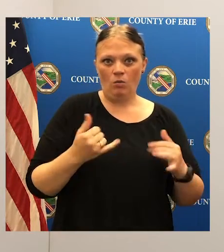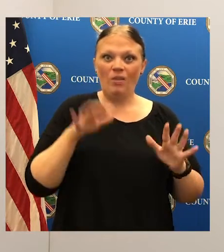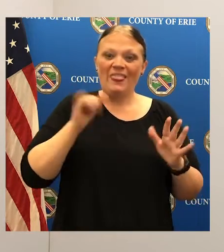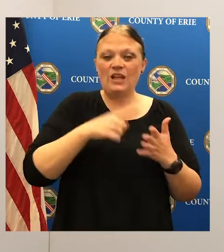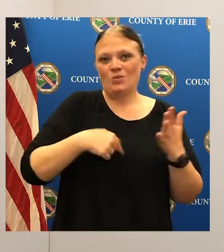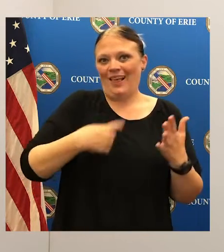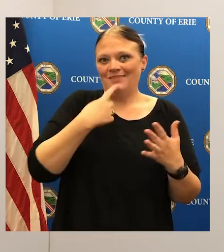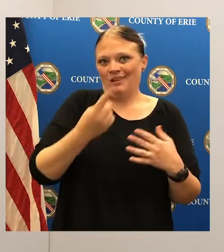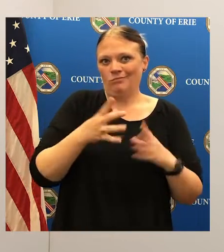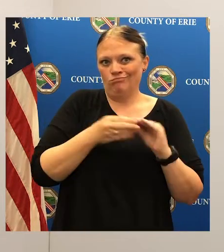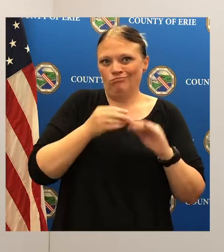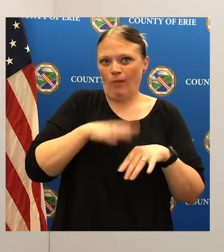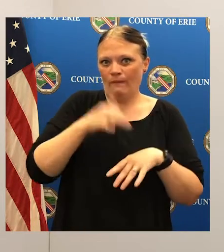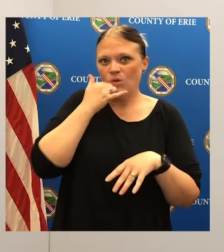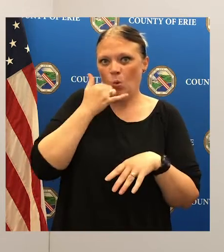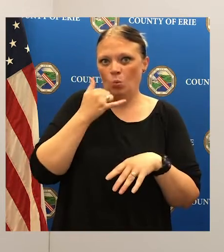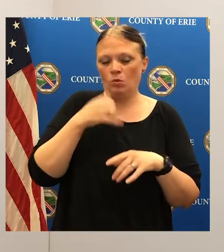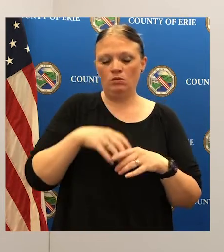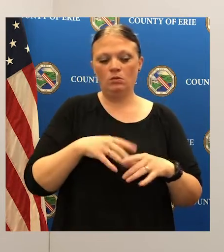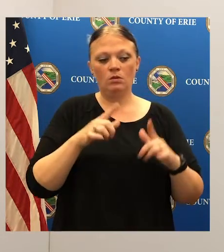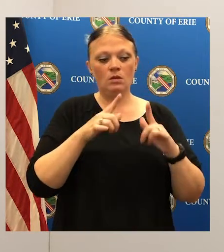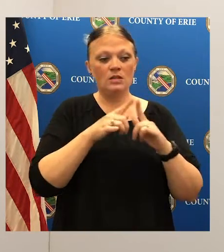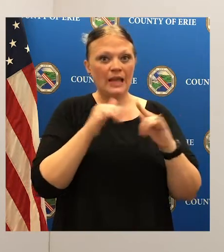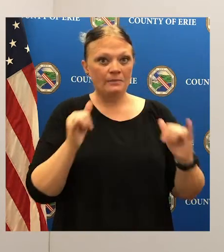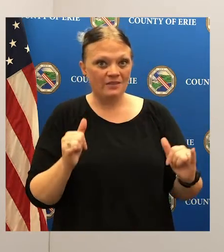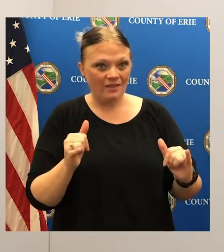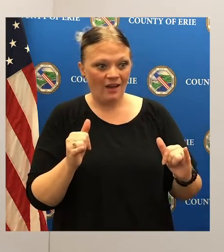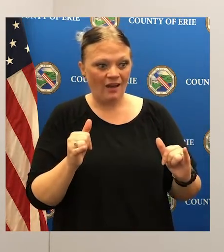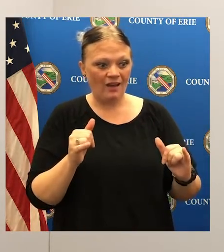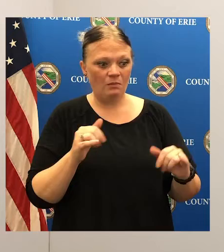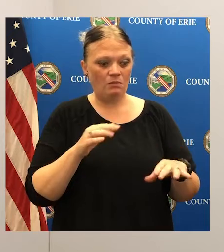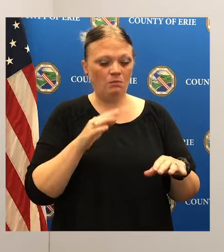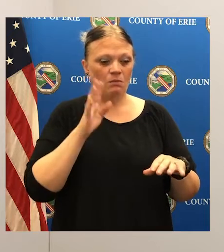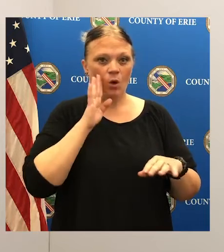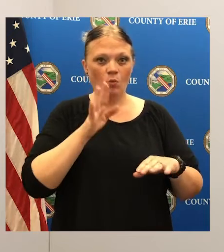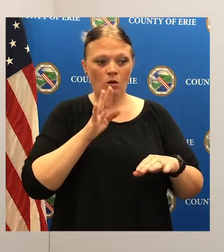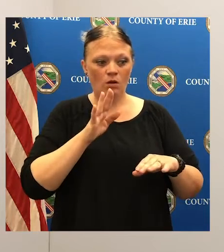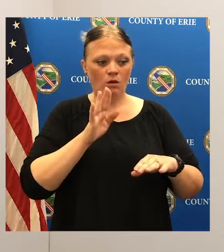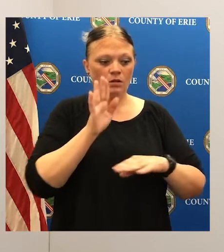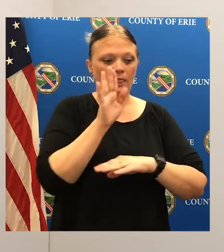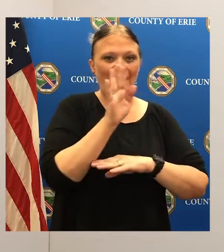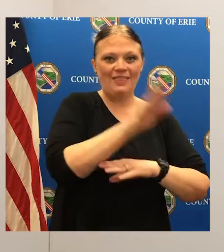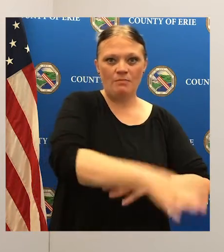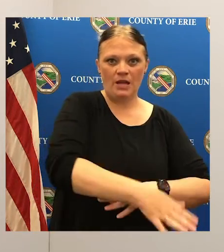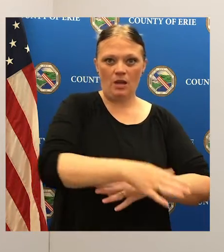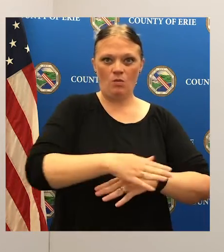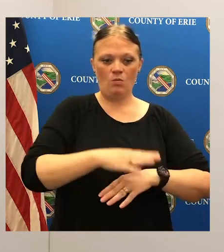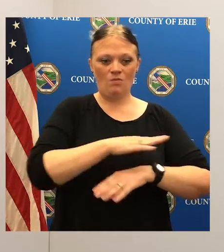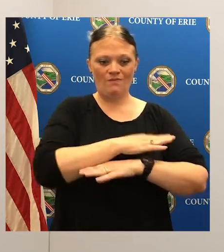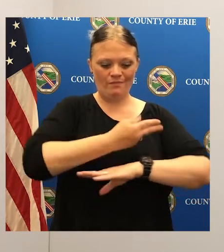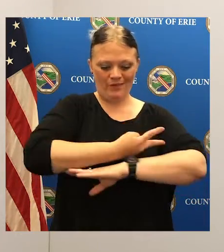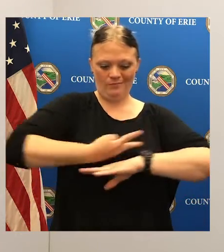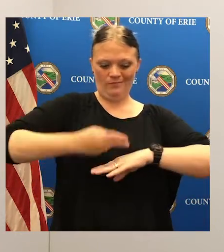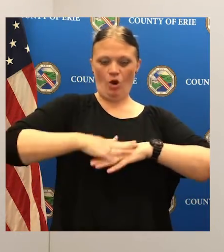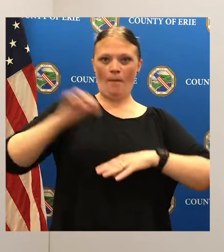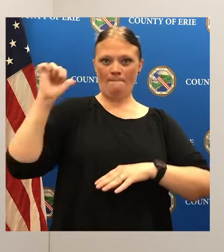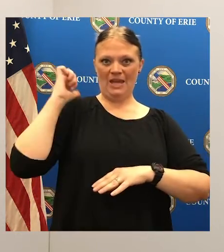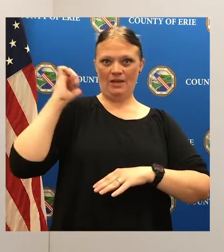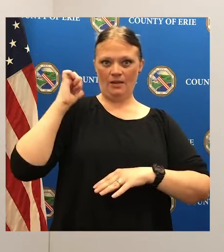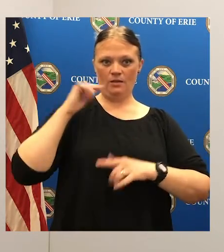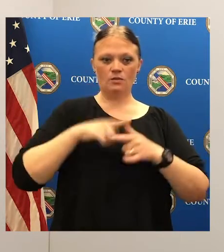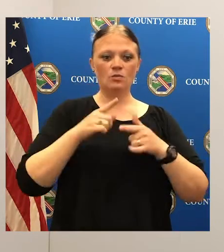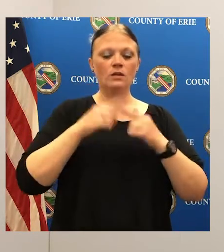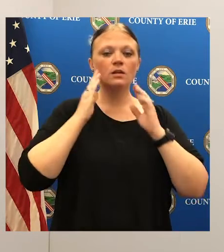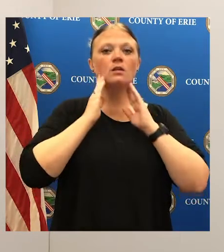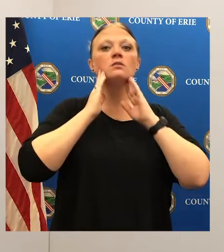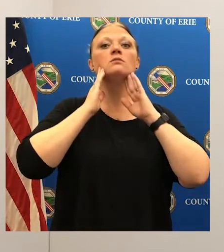This is what I'm going to say on the phone. At the same time, I'm going to get that person flat on their back. Getting them flat on their back allows me